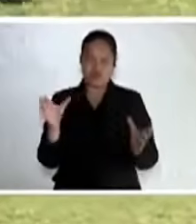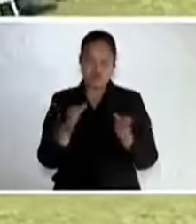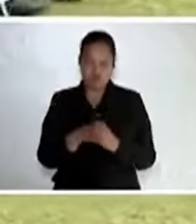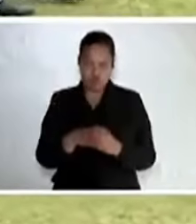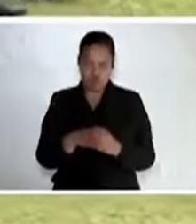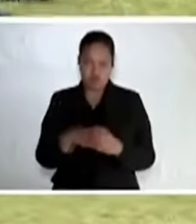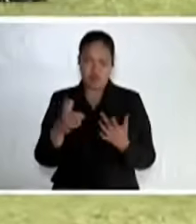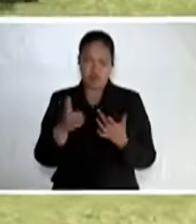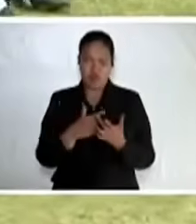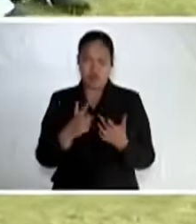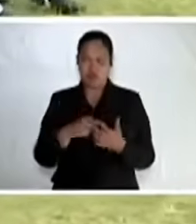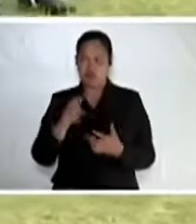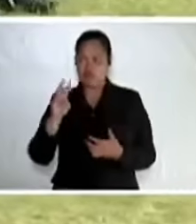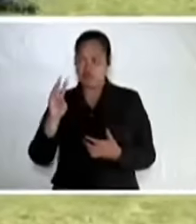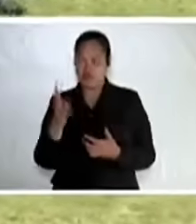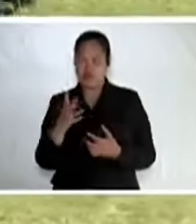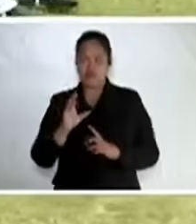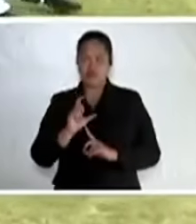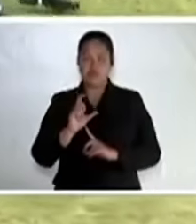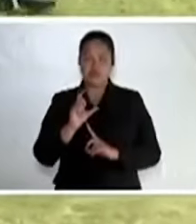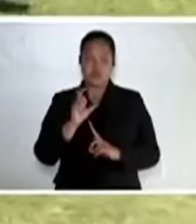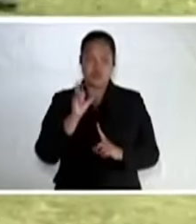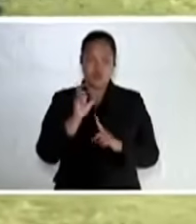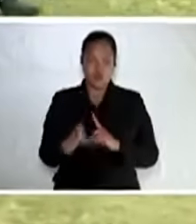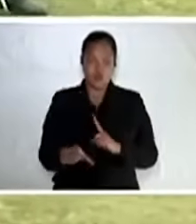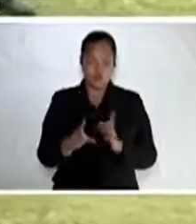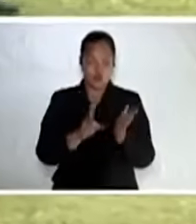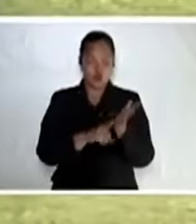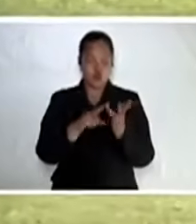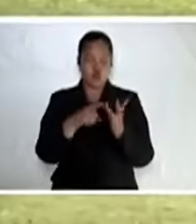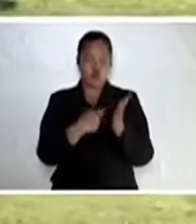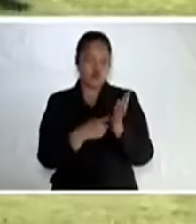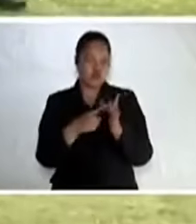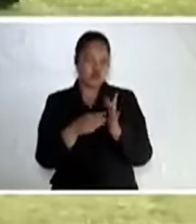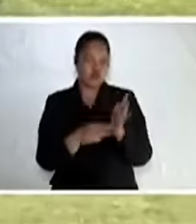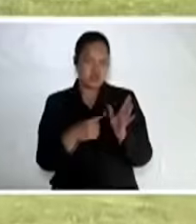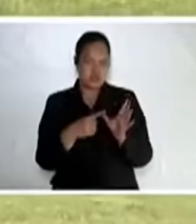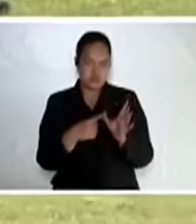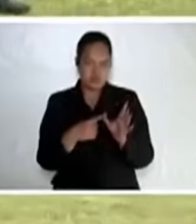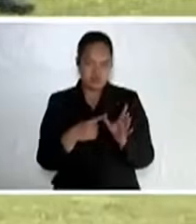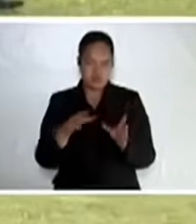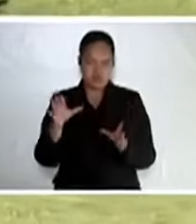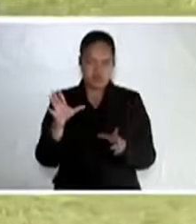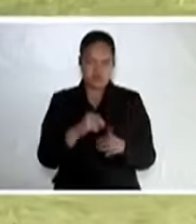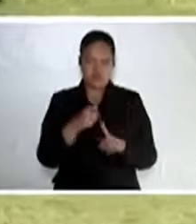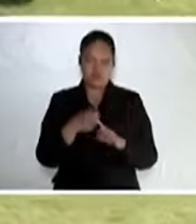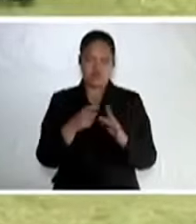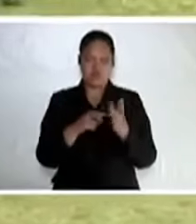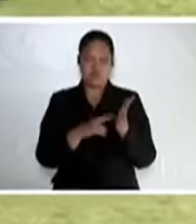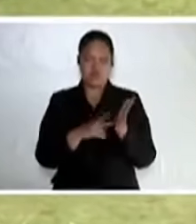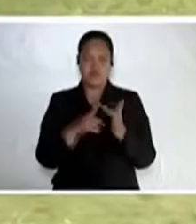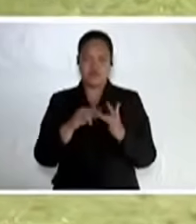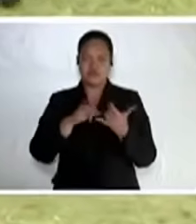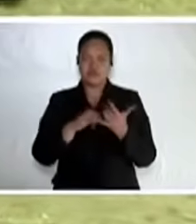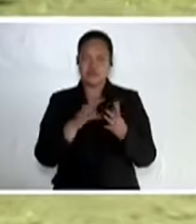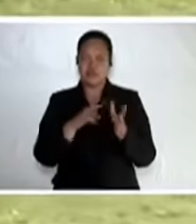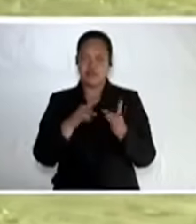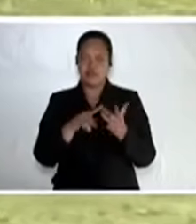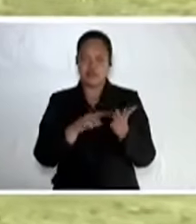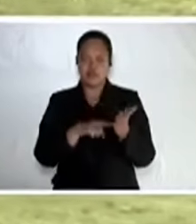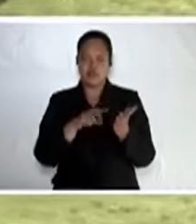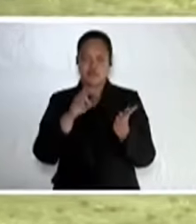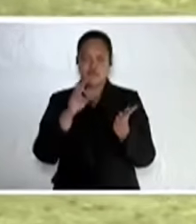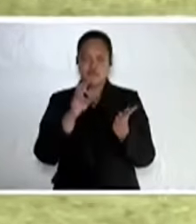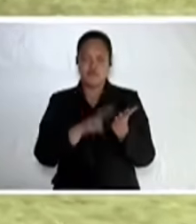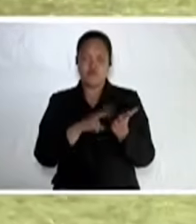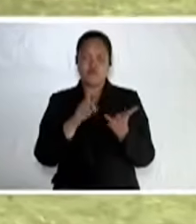detachment platoon commander is Sub-Lieutenant Lorima Tonga from Nativi in Saibo in Ra.